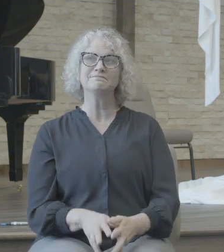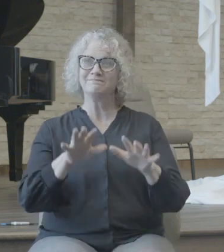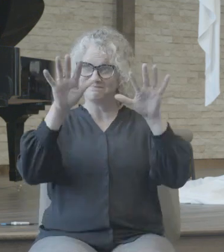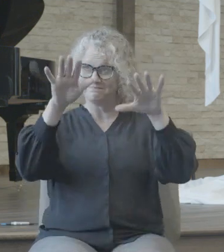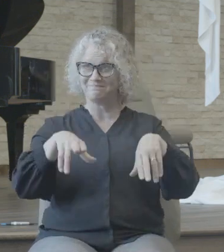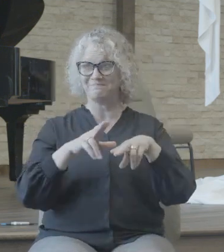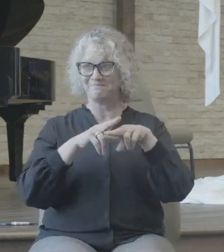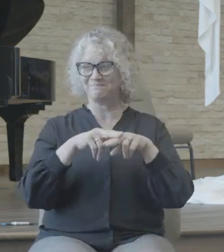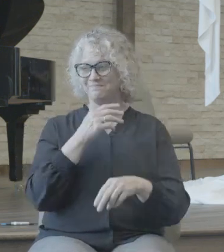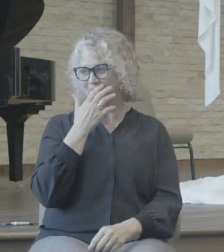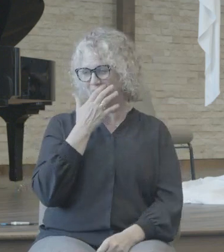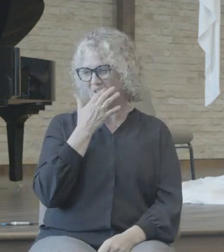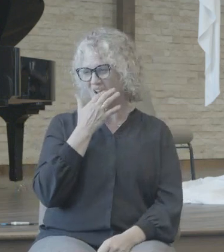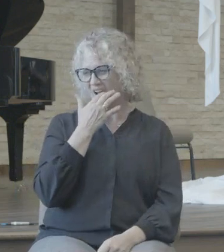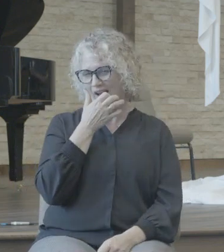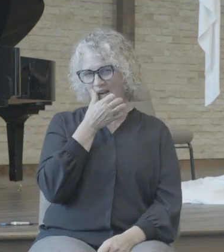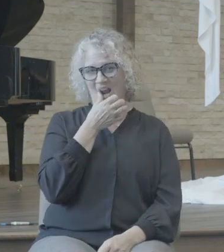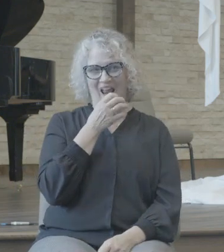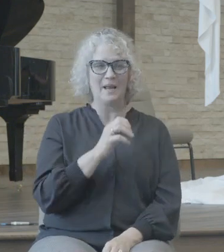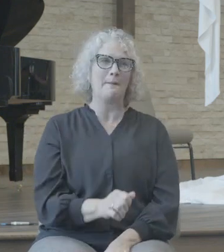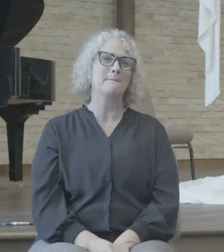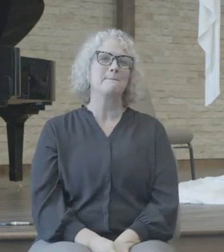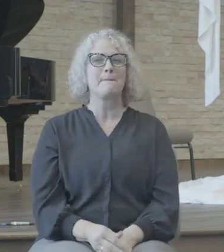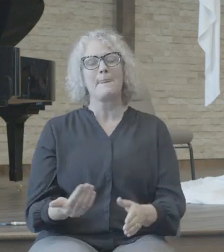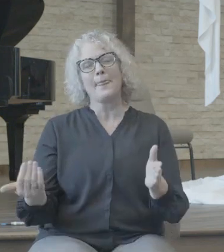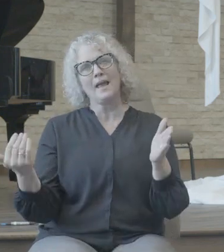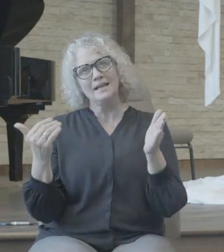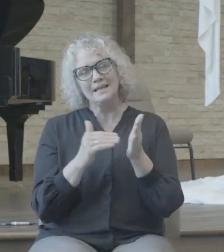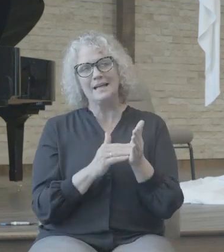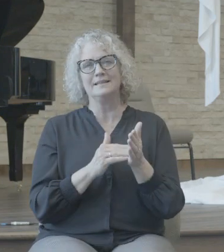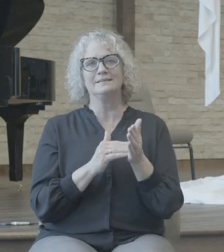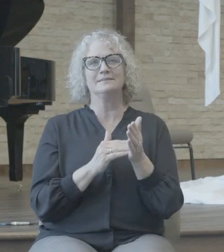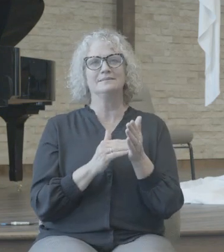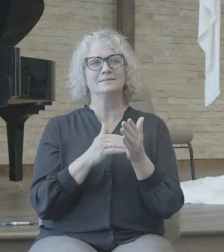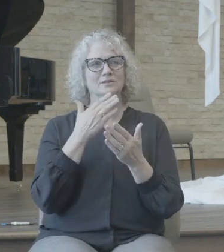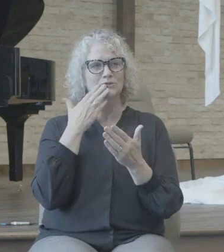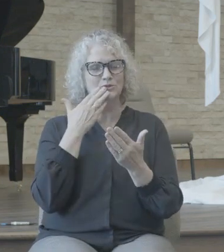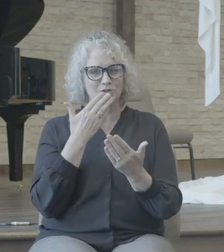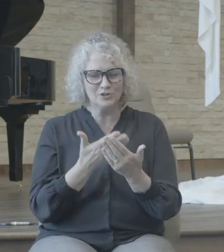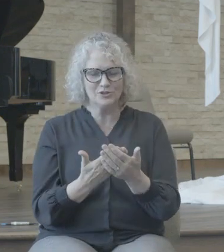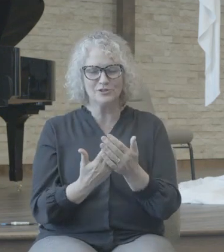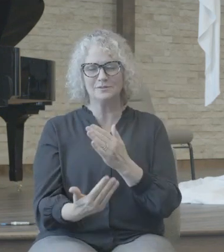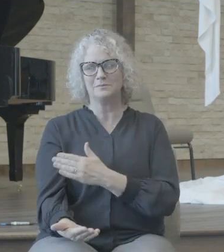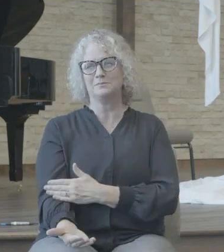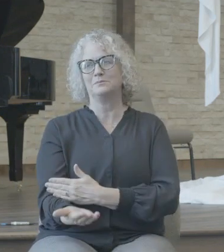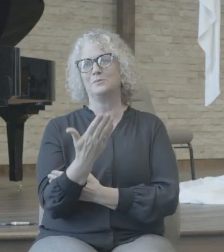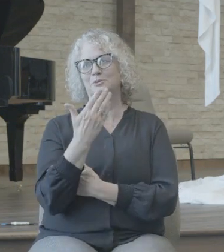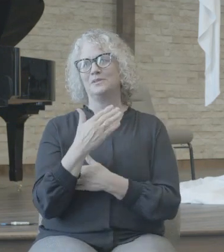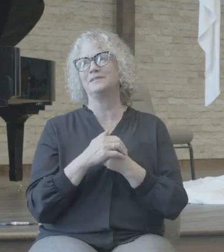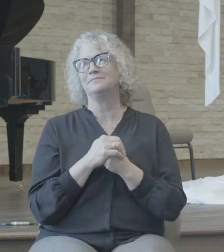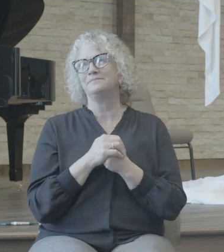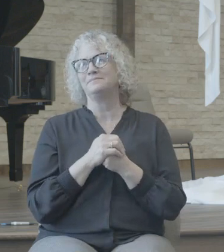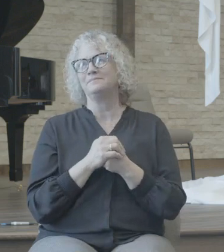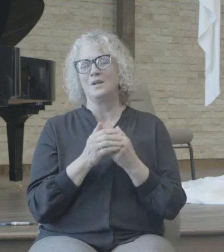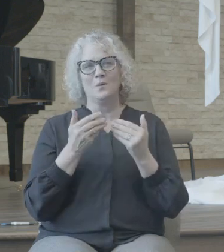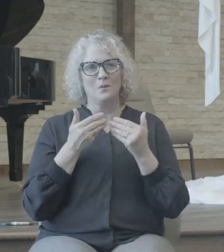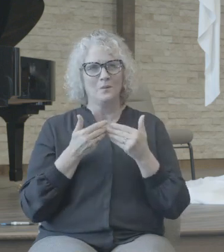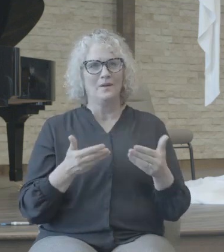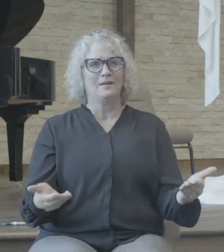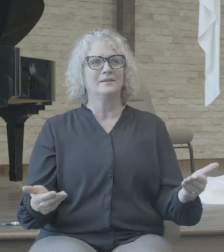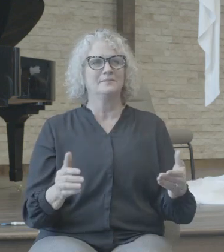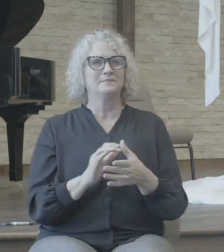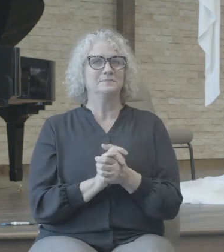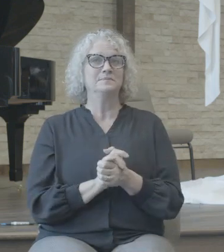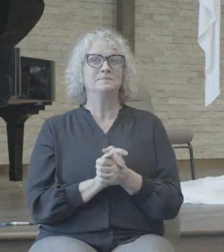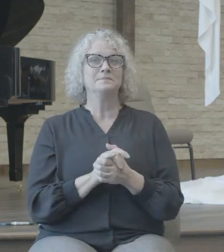You may be seated. And again, a very good morning and welcome to all of you here. We ask that if you have opportunity to sign